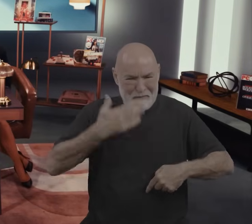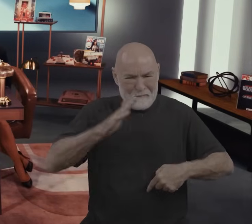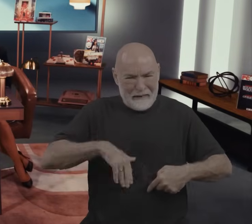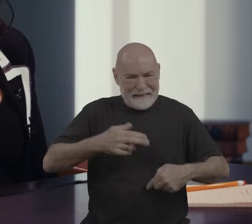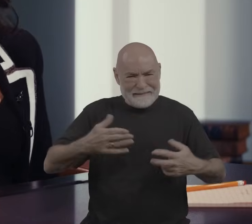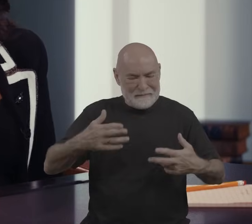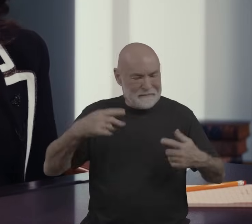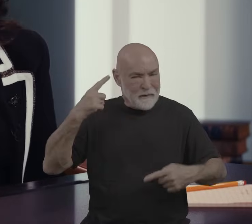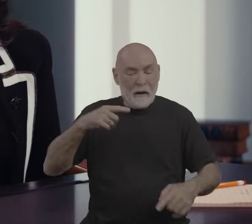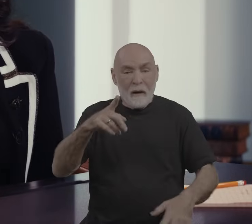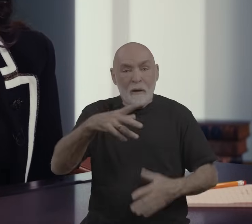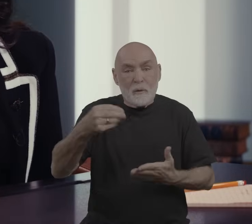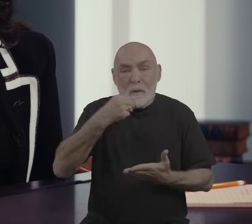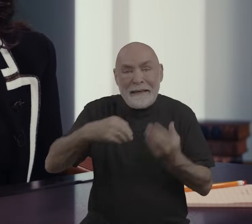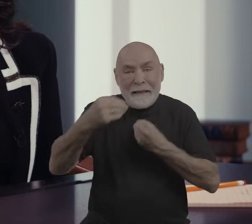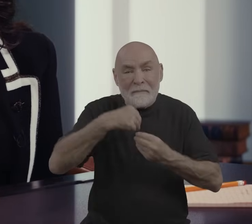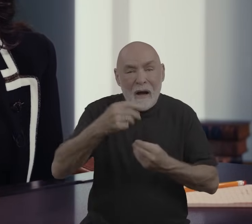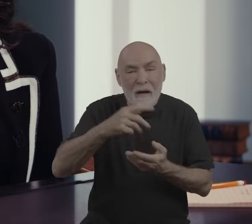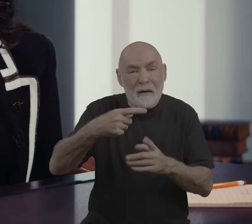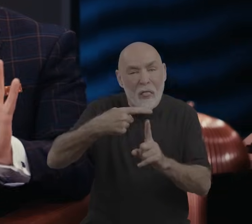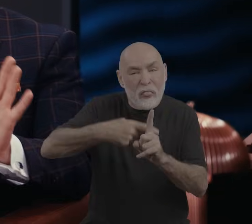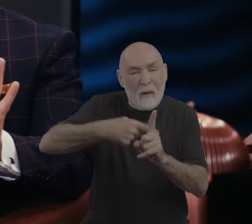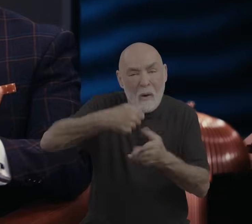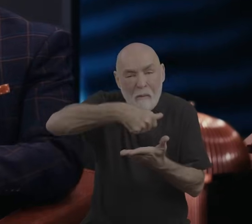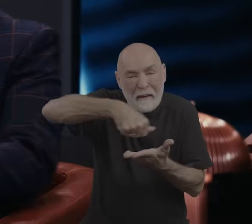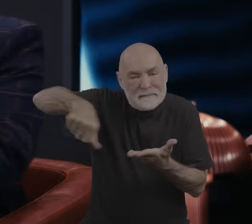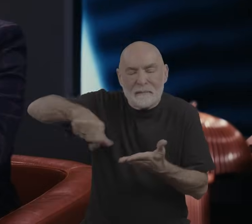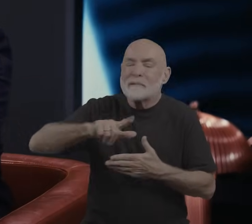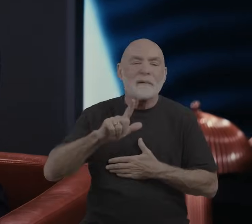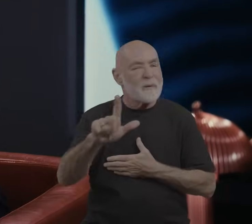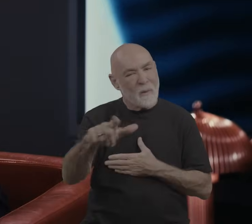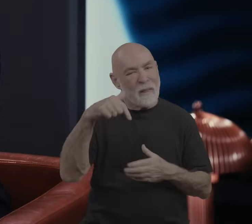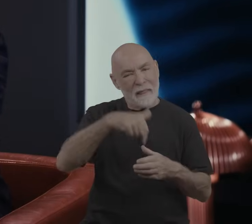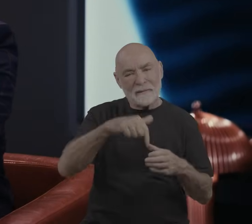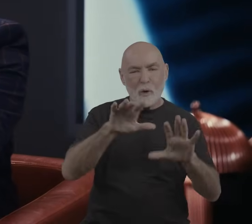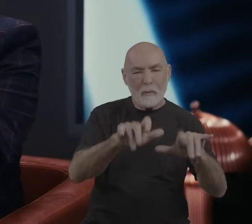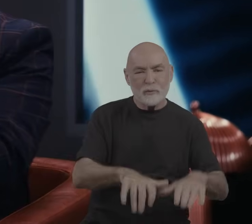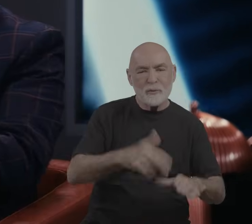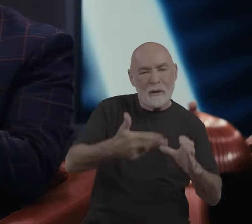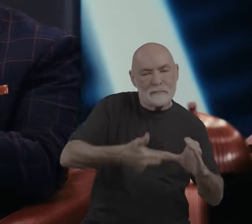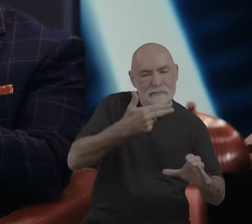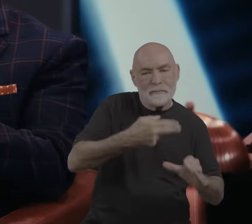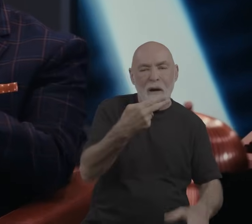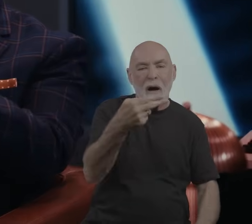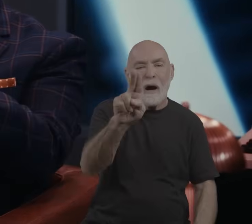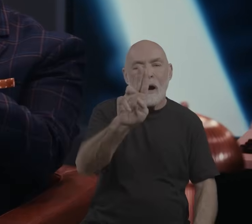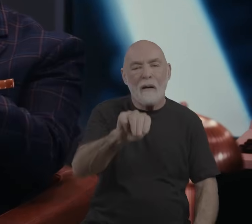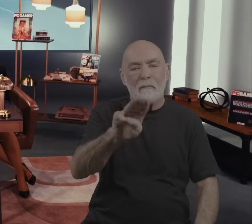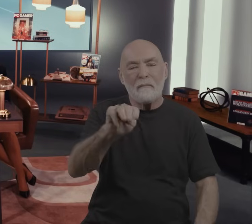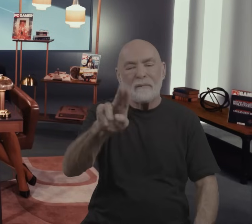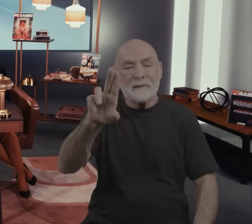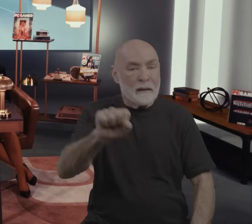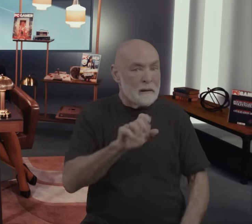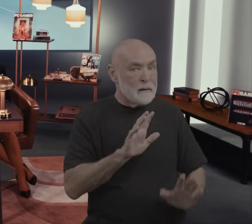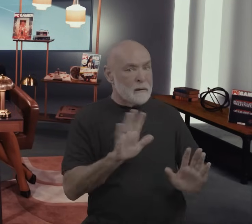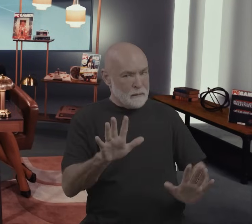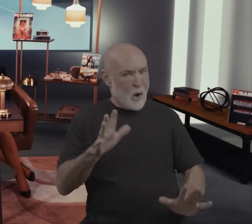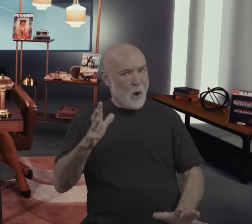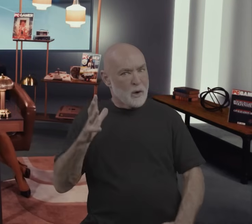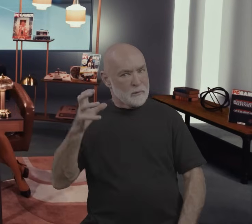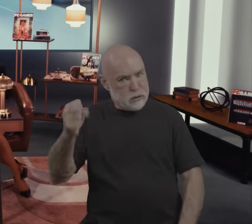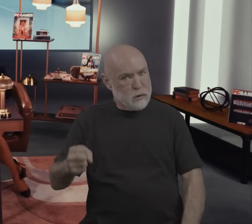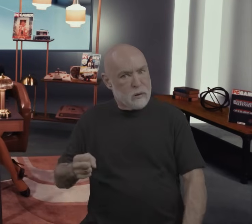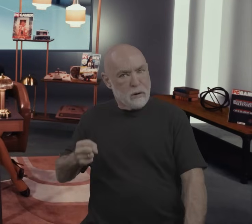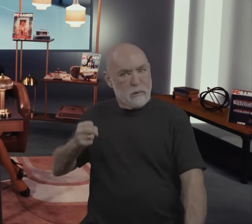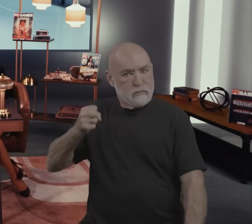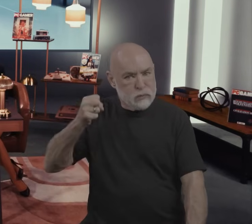Wait a second, did you get into my thermal paste stash again? I prefer the term computer hummus. No, that's definitely a